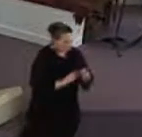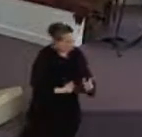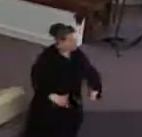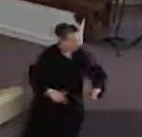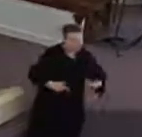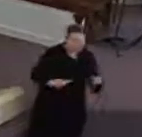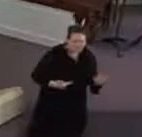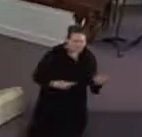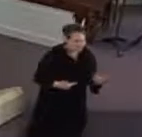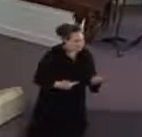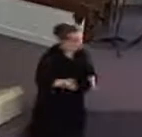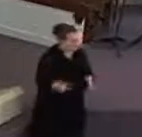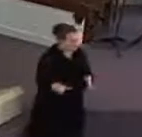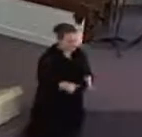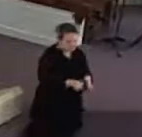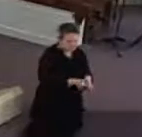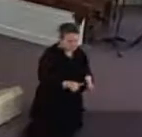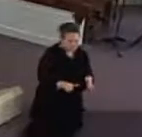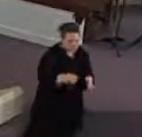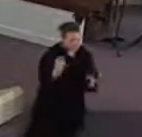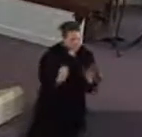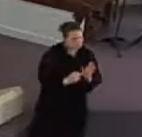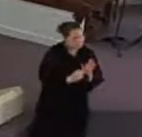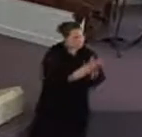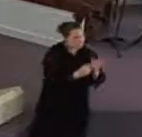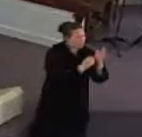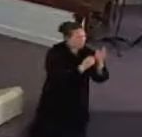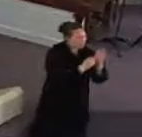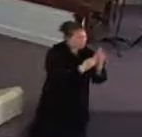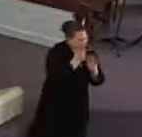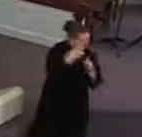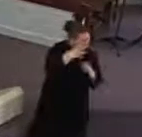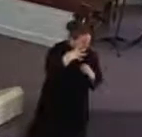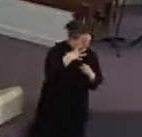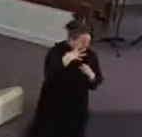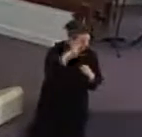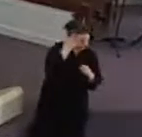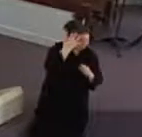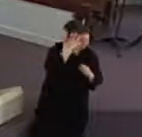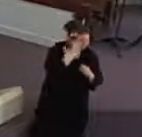anymore. Come on, He's shown His grace to us. He's showered it up on us.